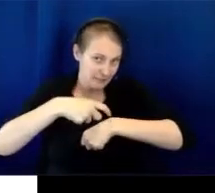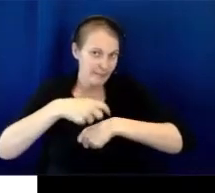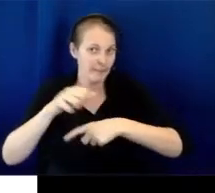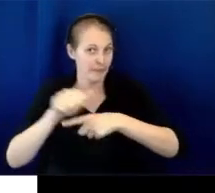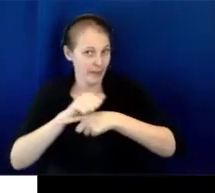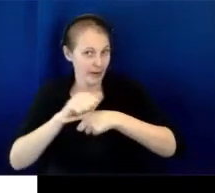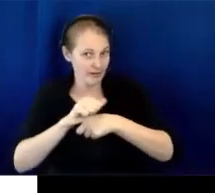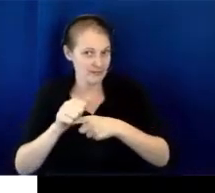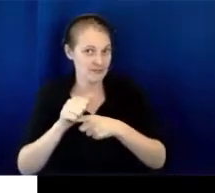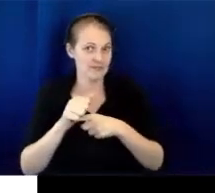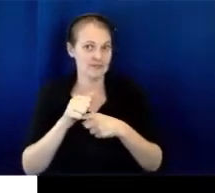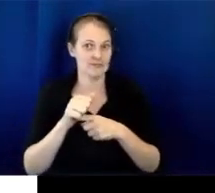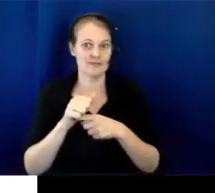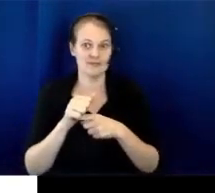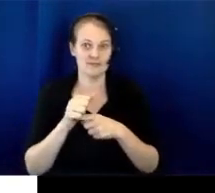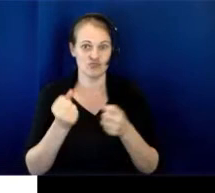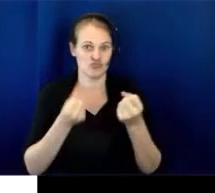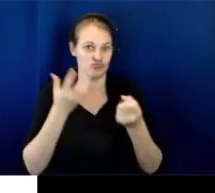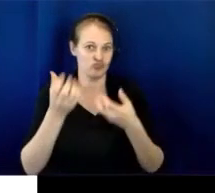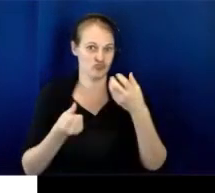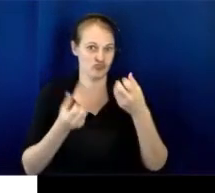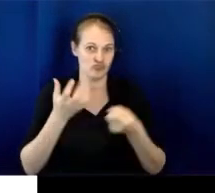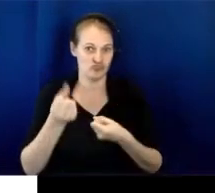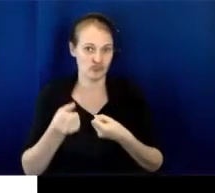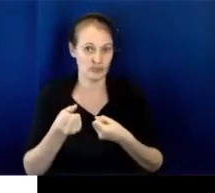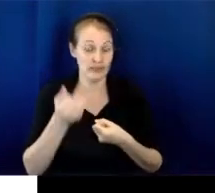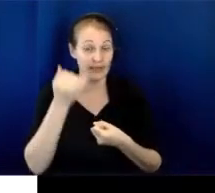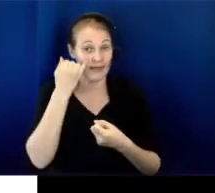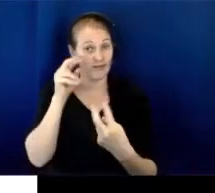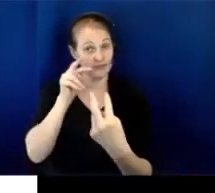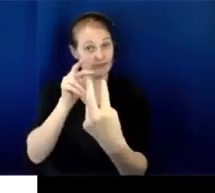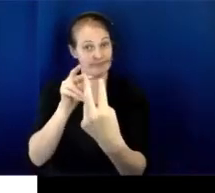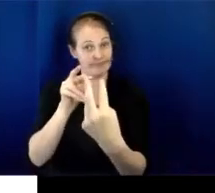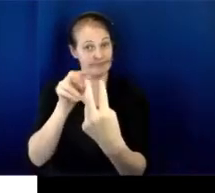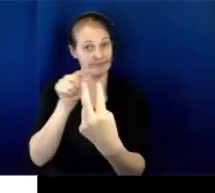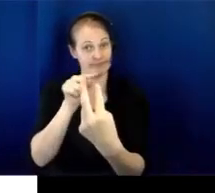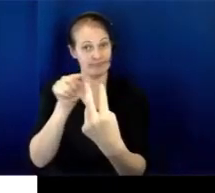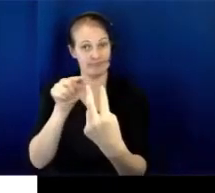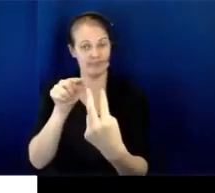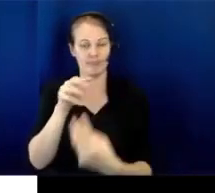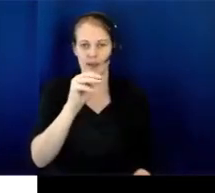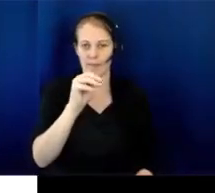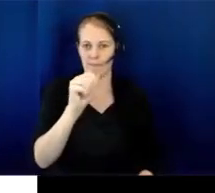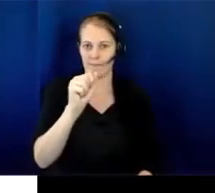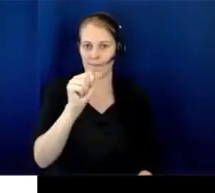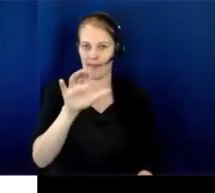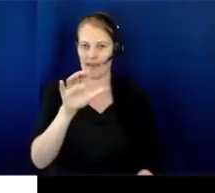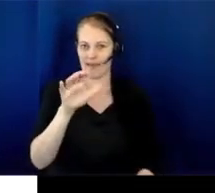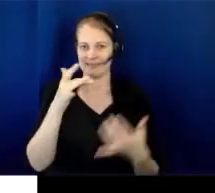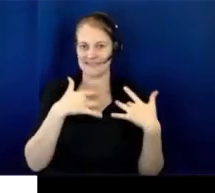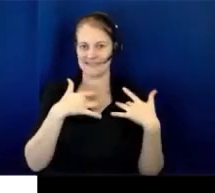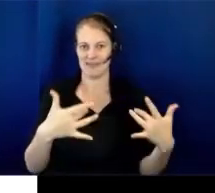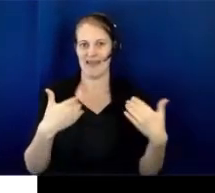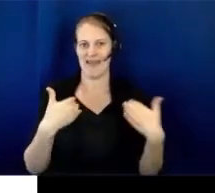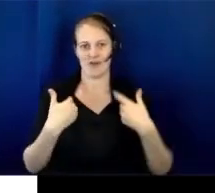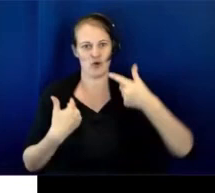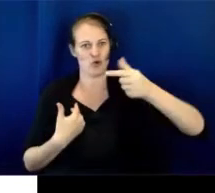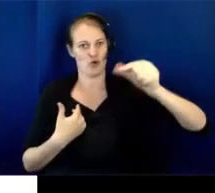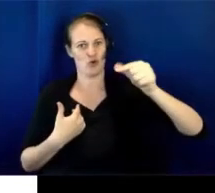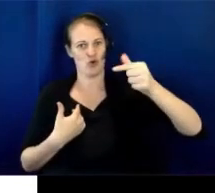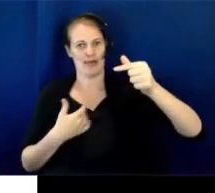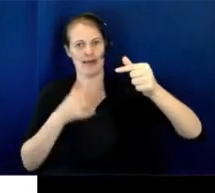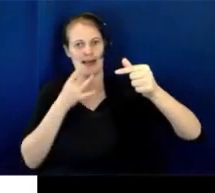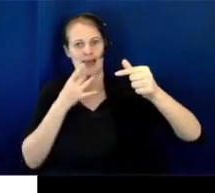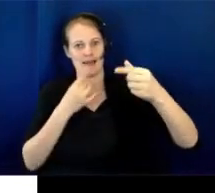get it. But if you can look into your camera, if you're on a Mac, there's usually a giant green light